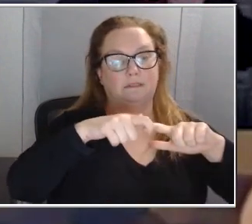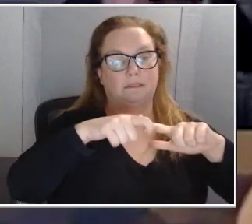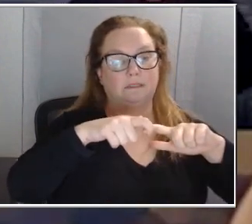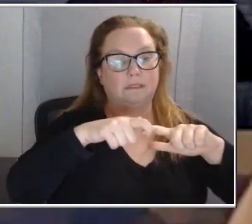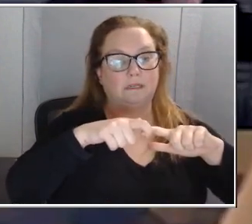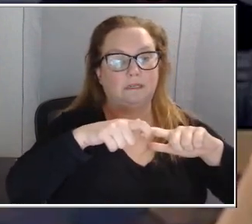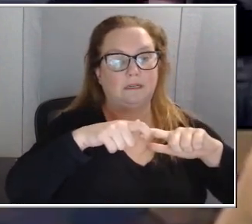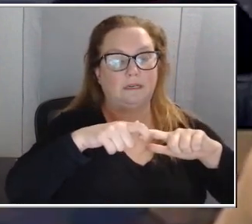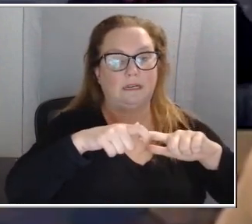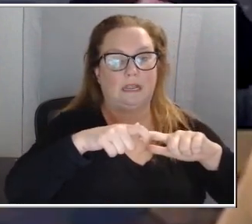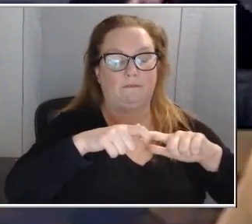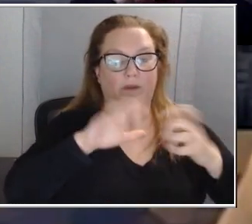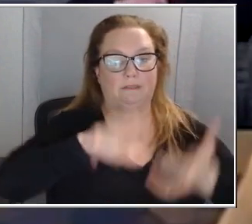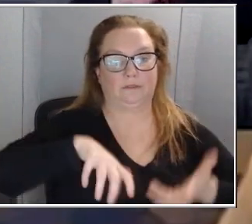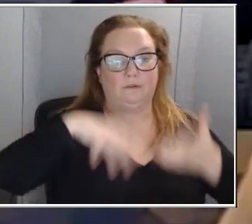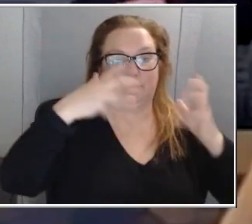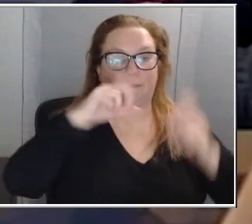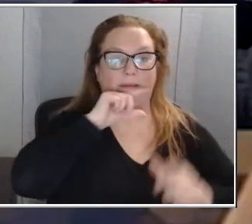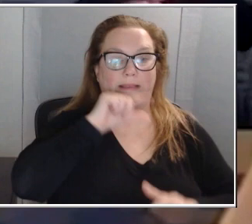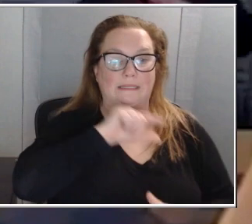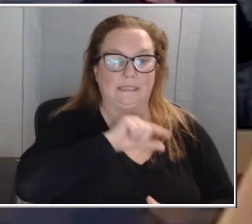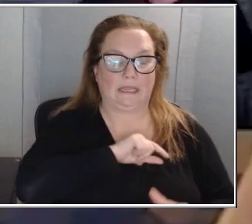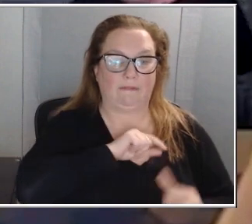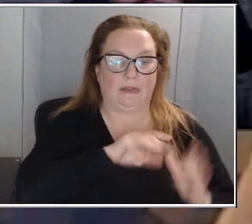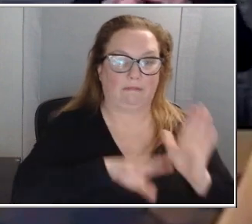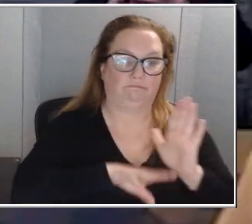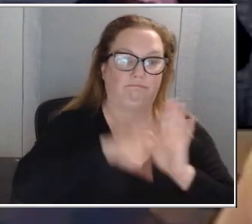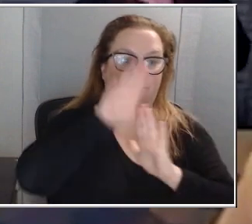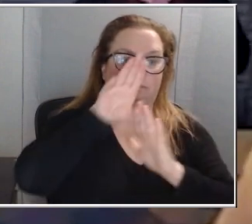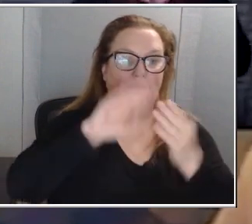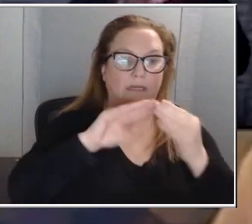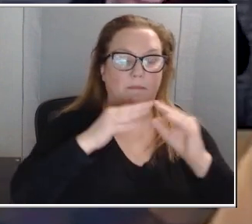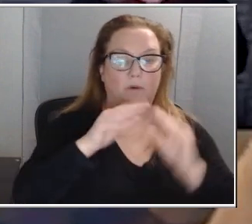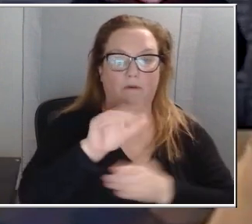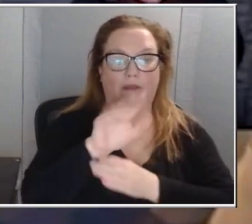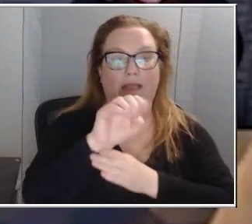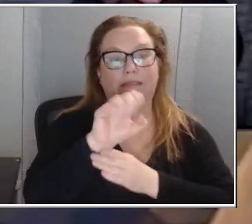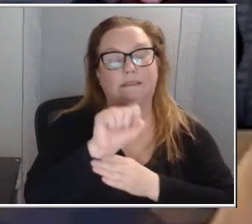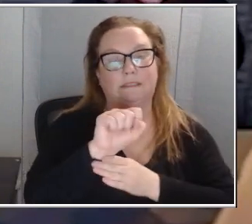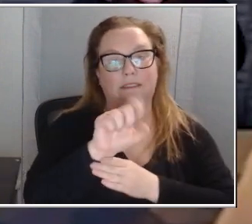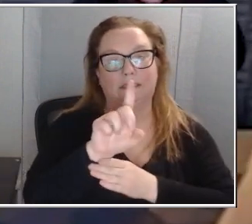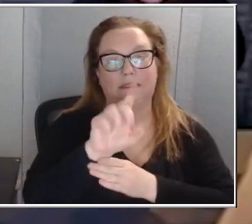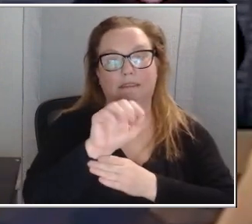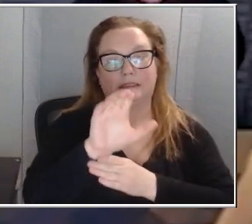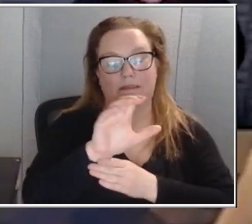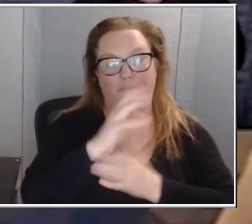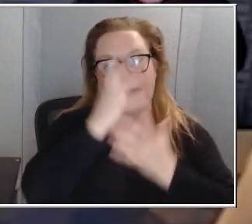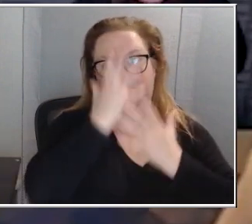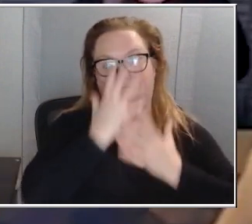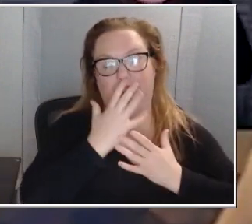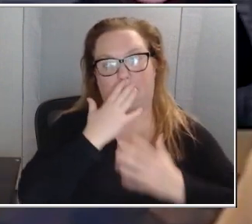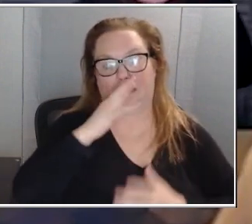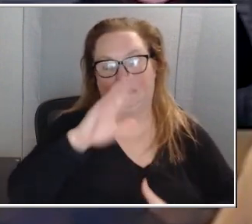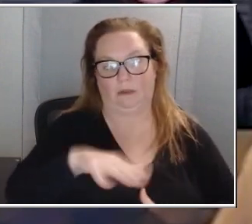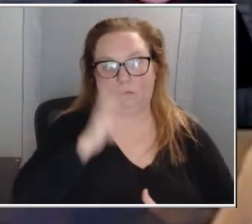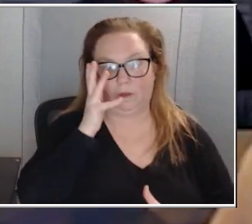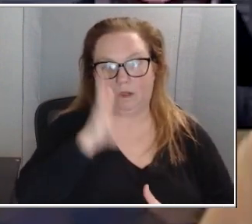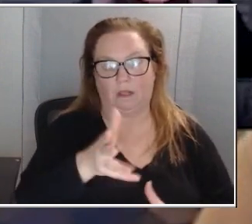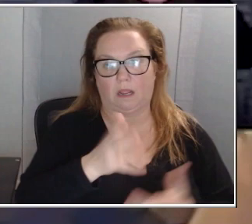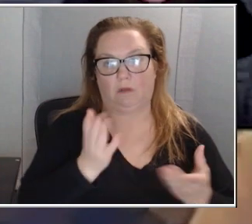during Thanksgiving and have a huge surge of cases, December is going to be bleak. So I would recommend that